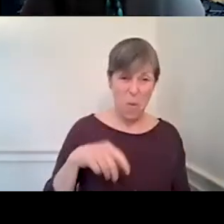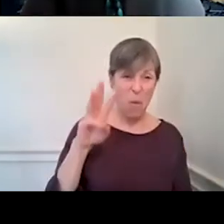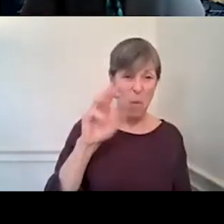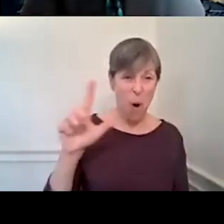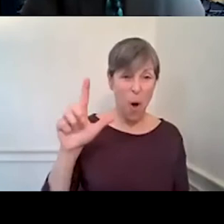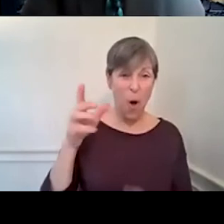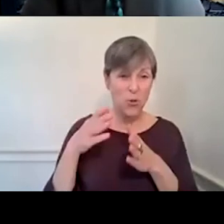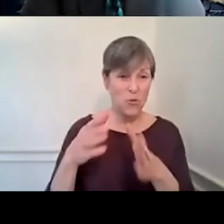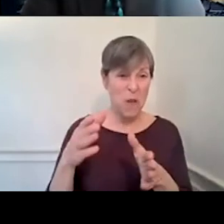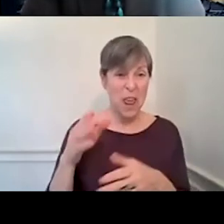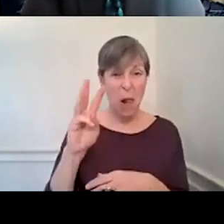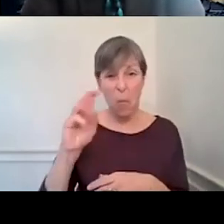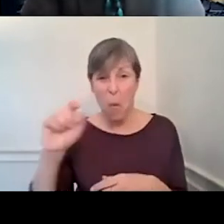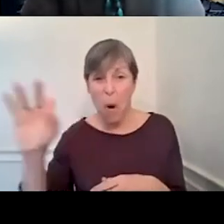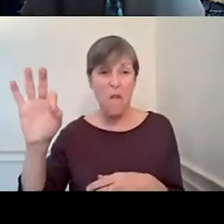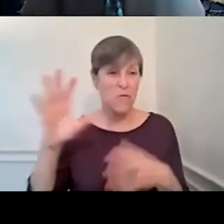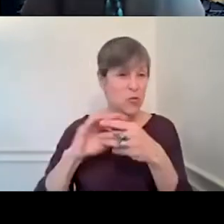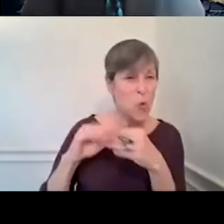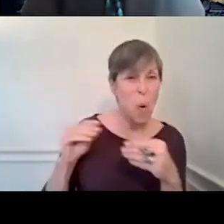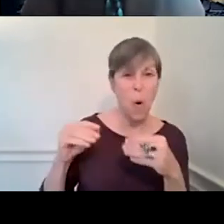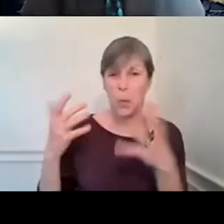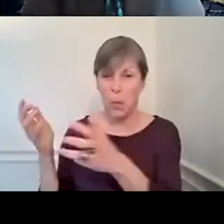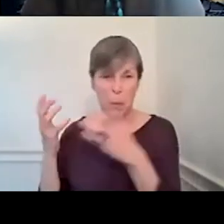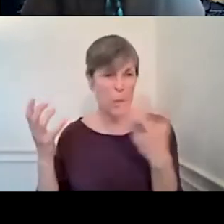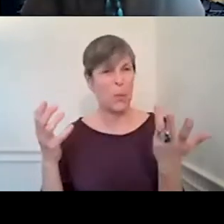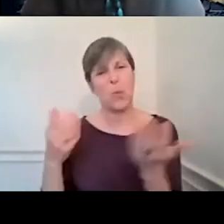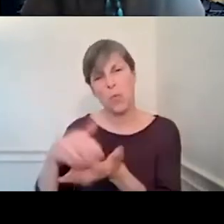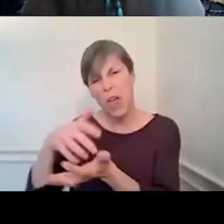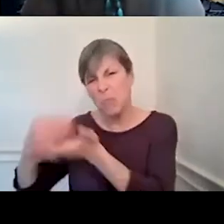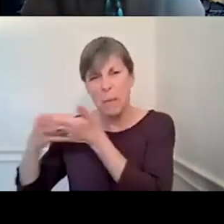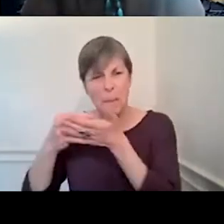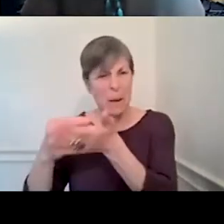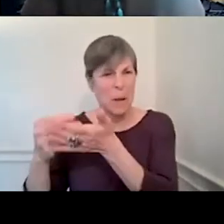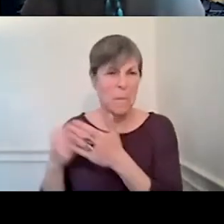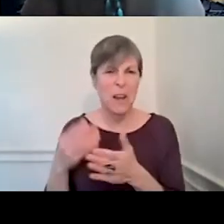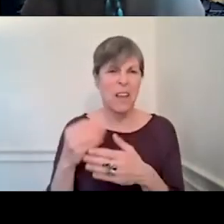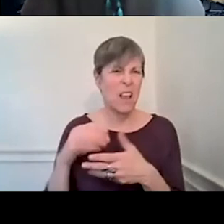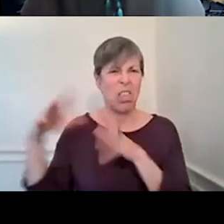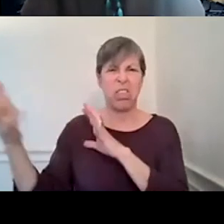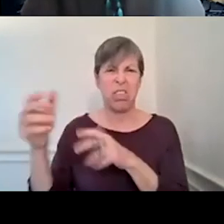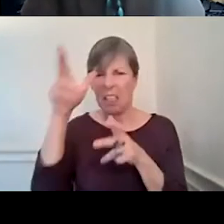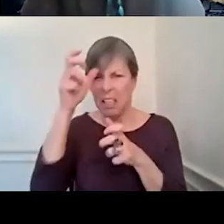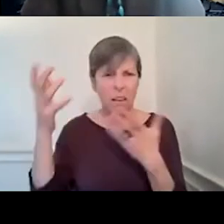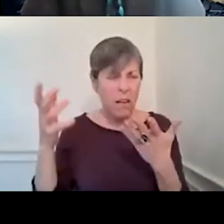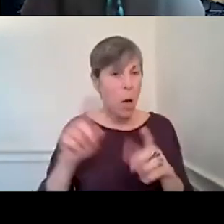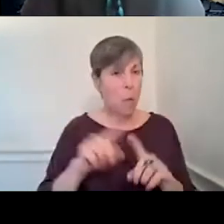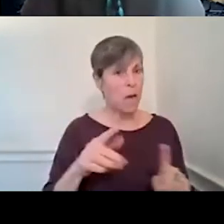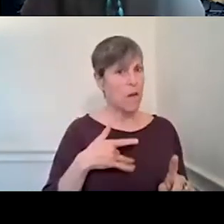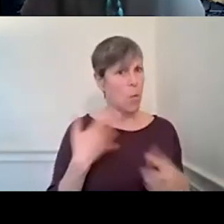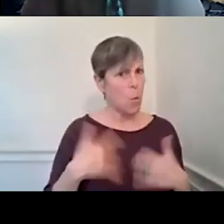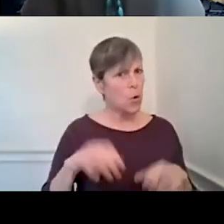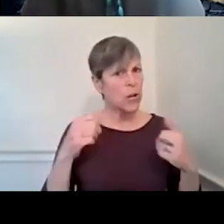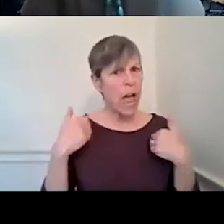that, that you can actually be, you know, stand and have principle around transparency and integrity and